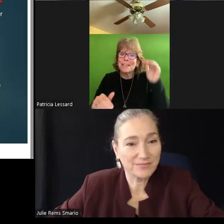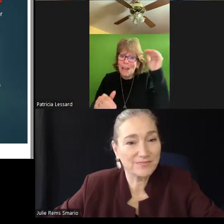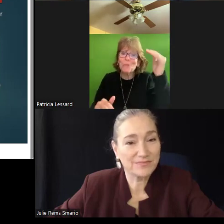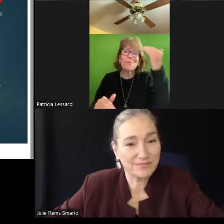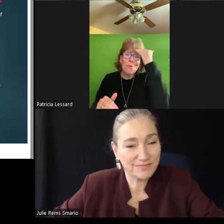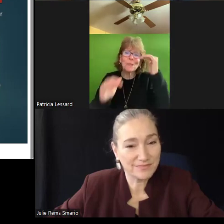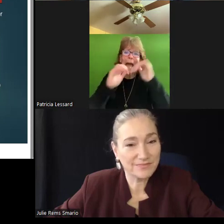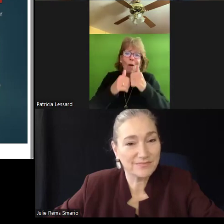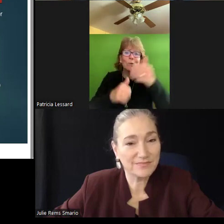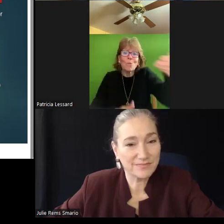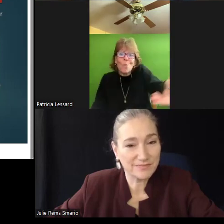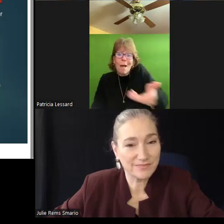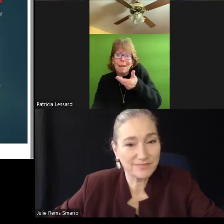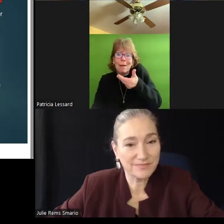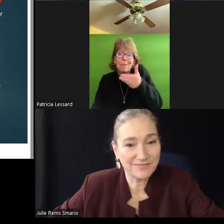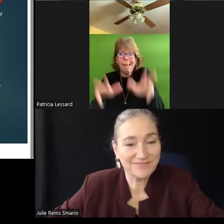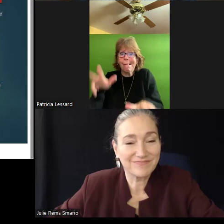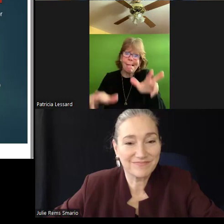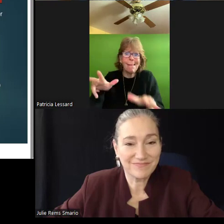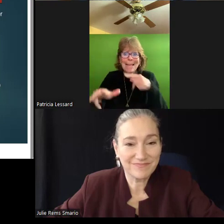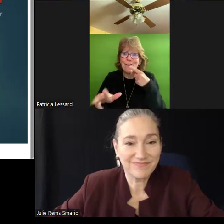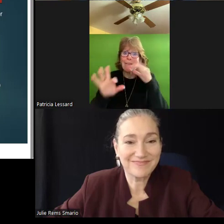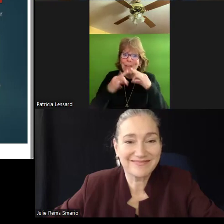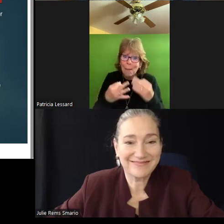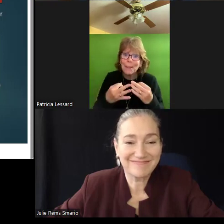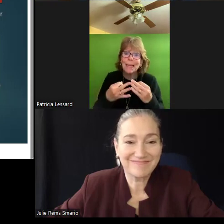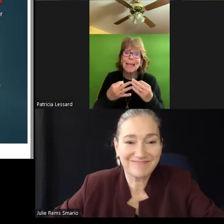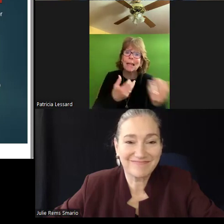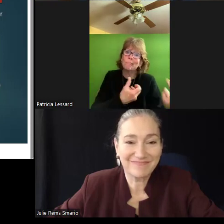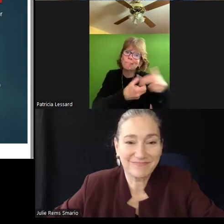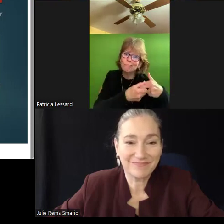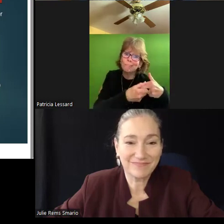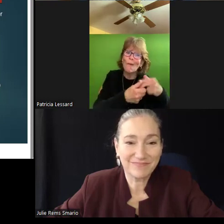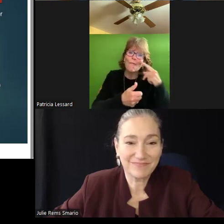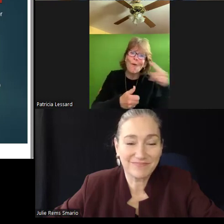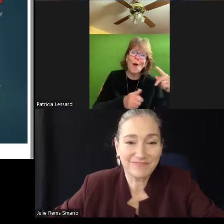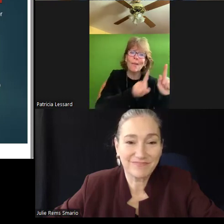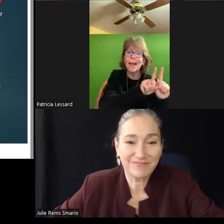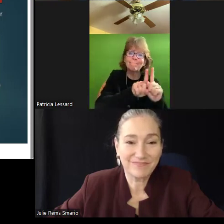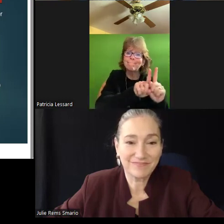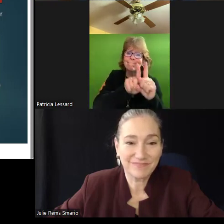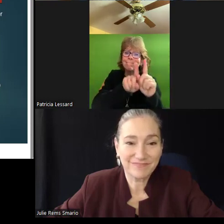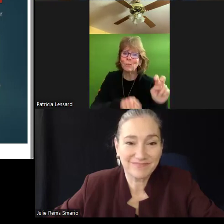family on their journey. And I was really happy to see that